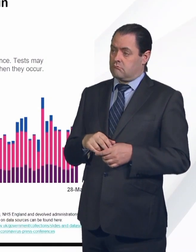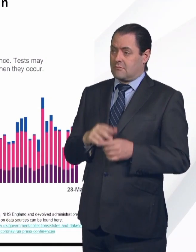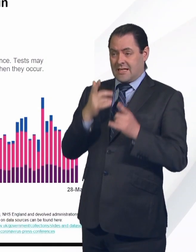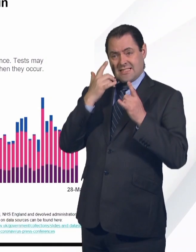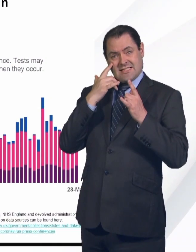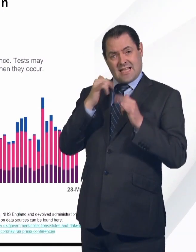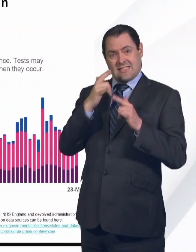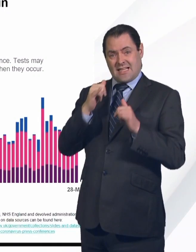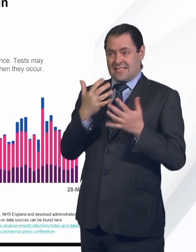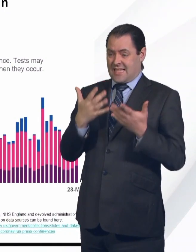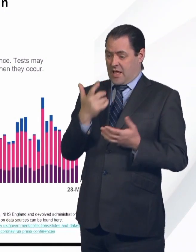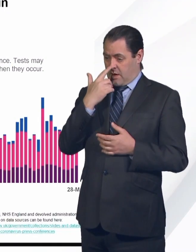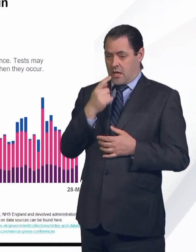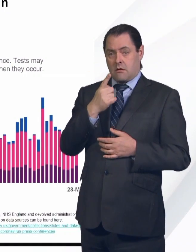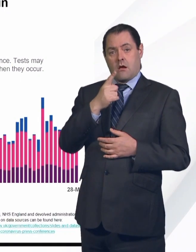to